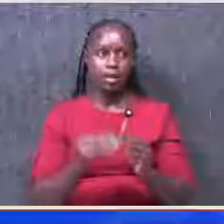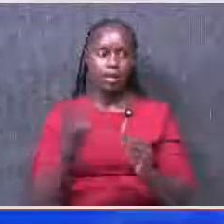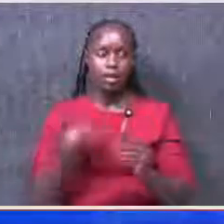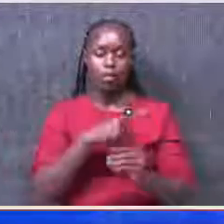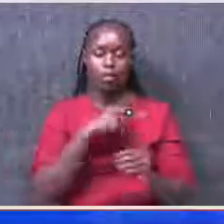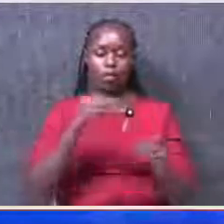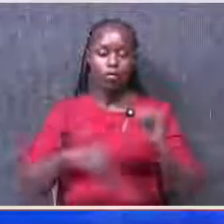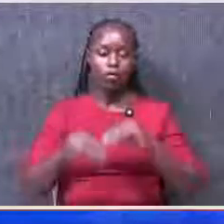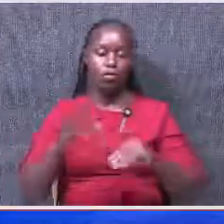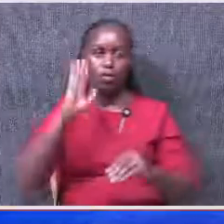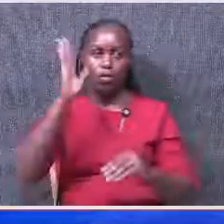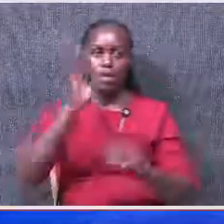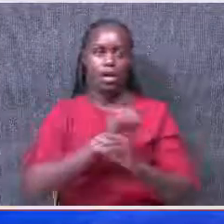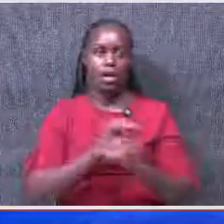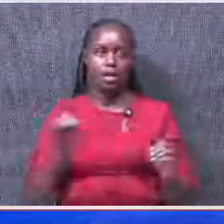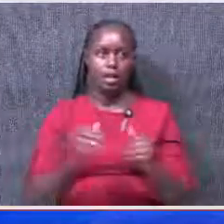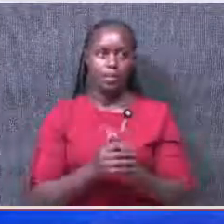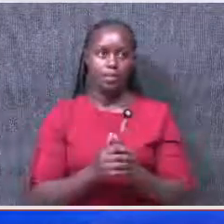vote.